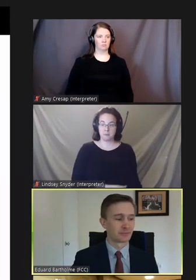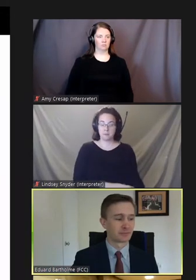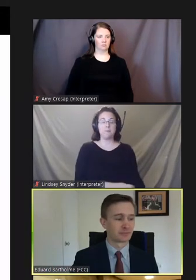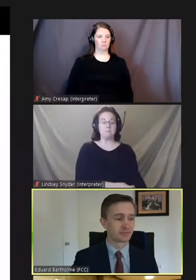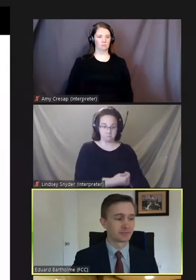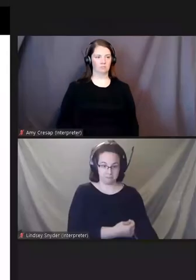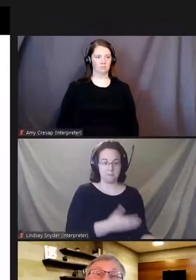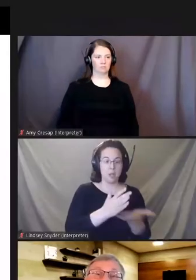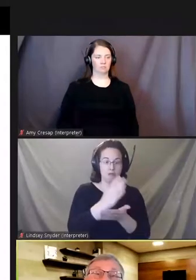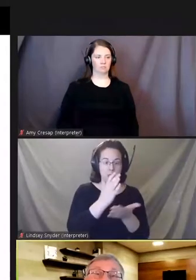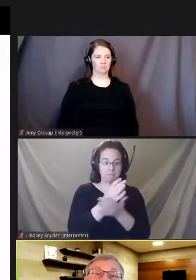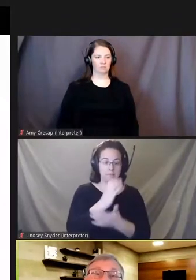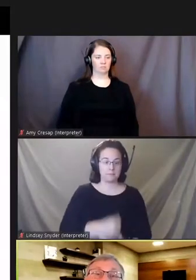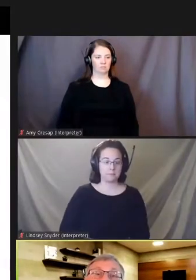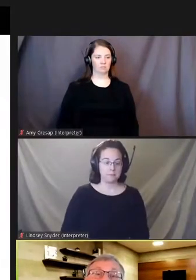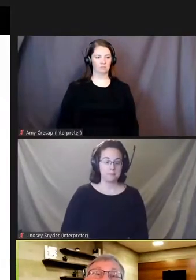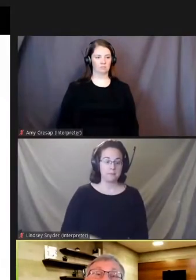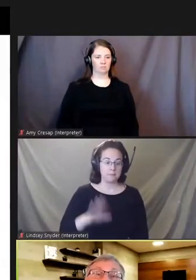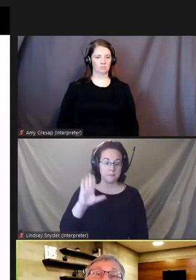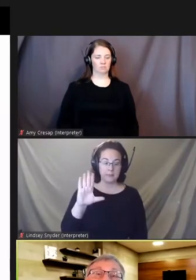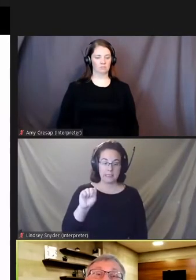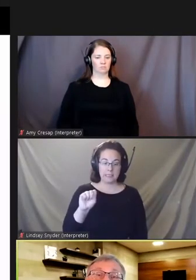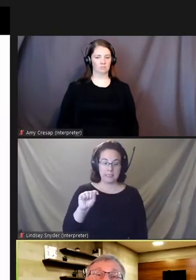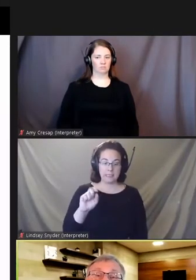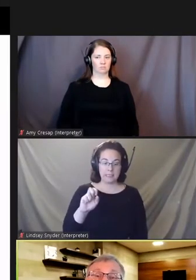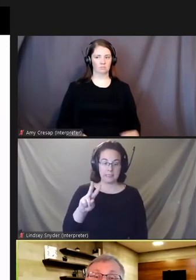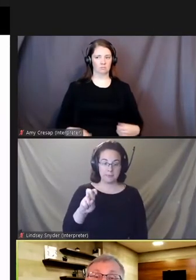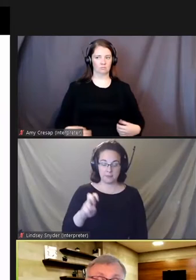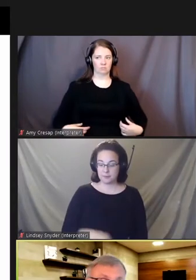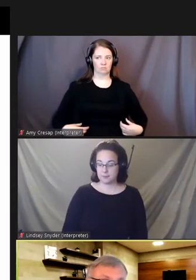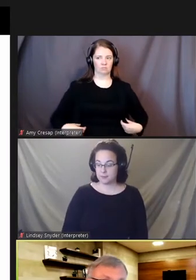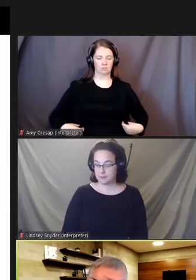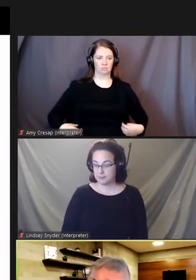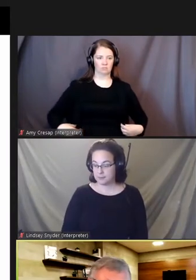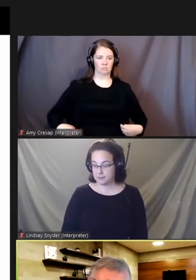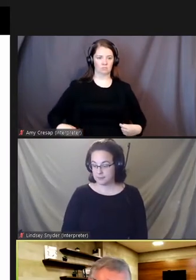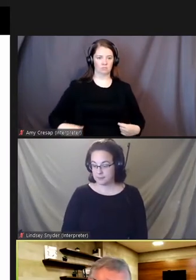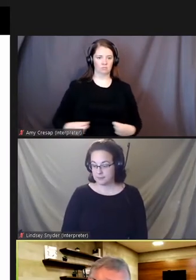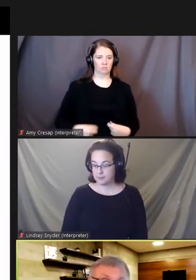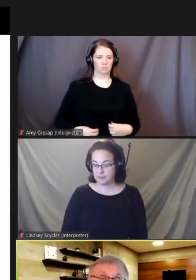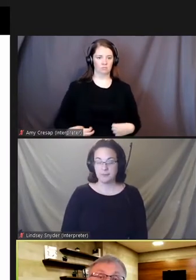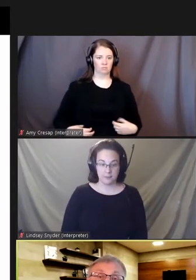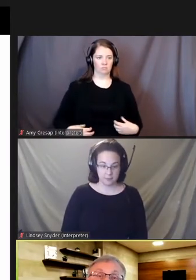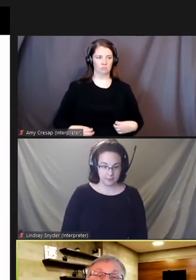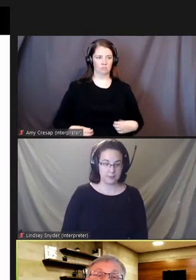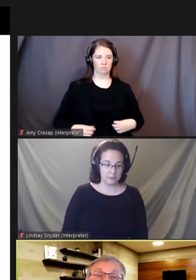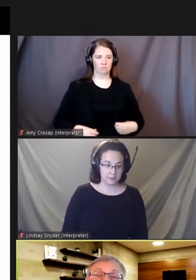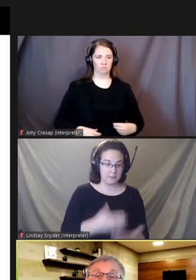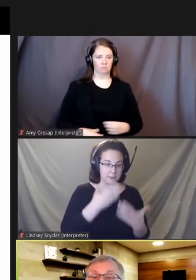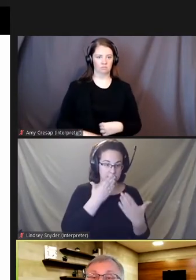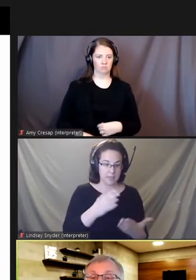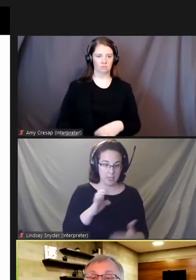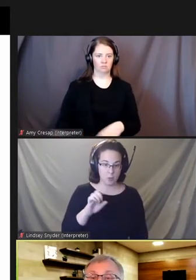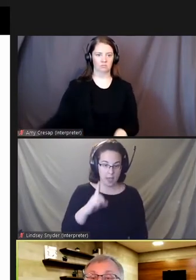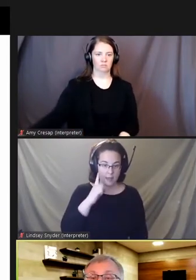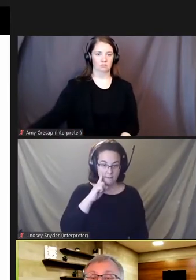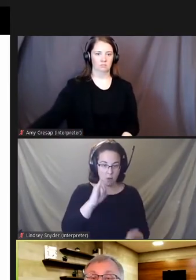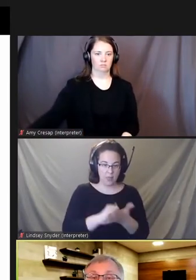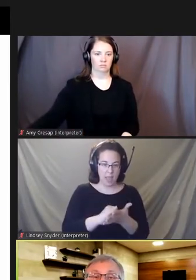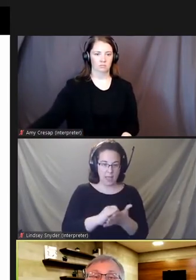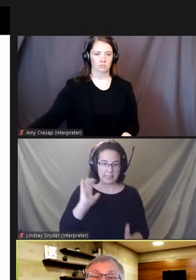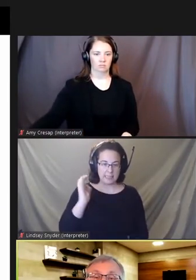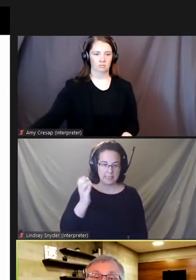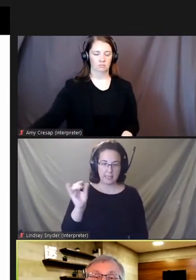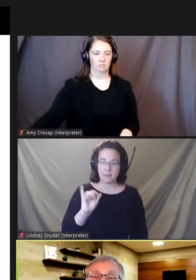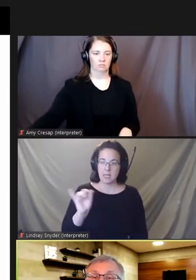All right. This is Steve. Thank you, Ed, for that. So it looks like we're going to